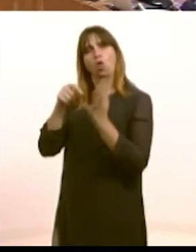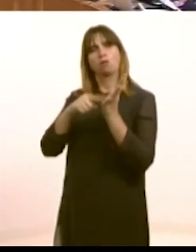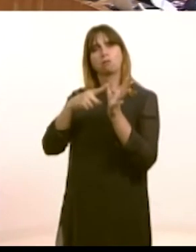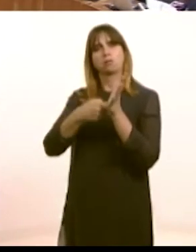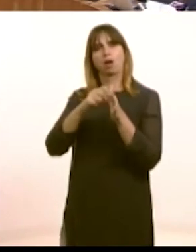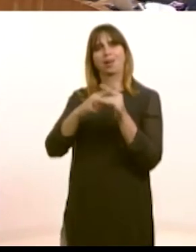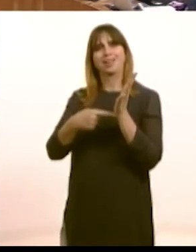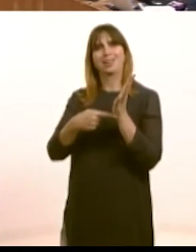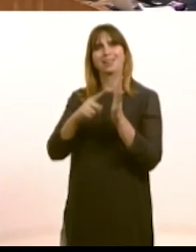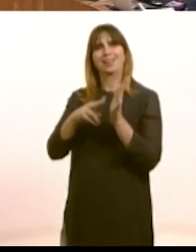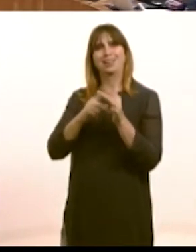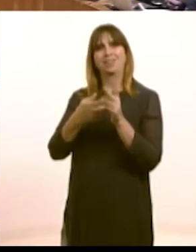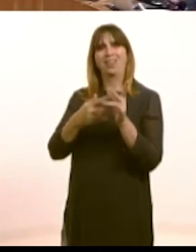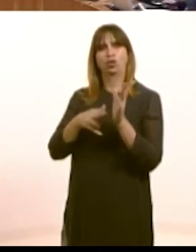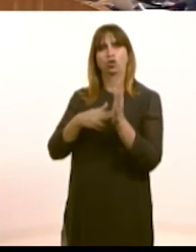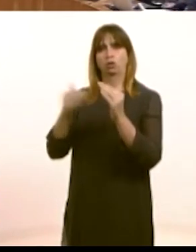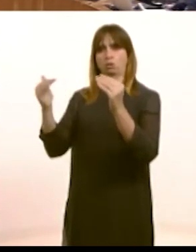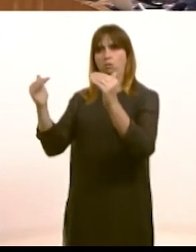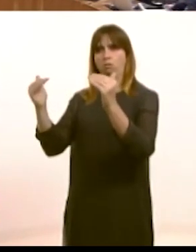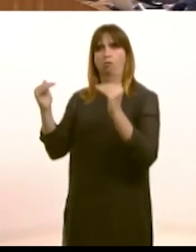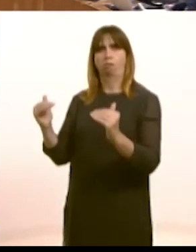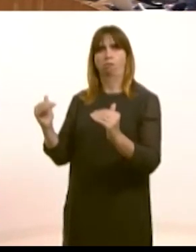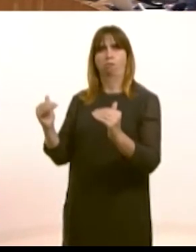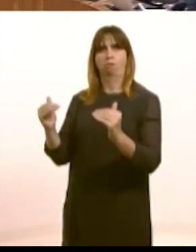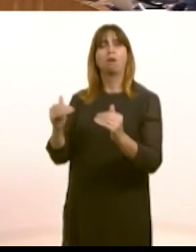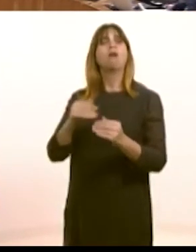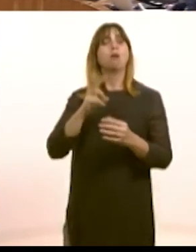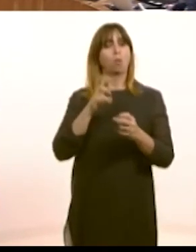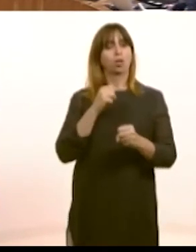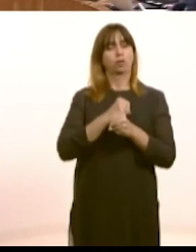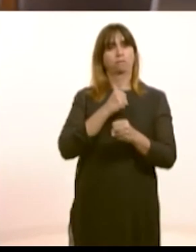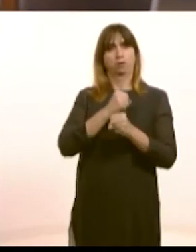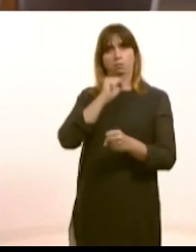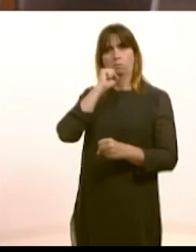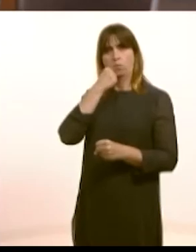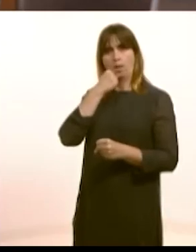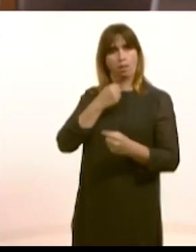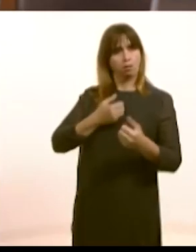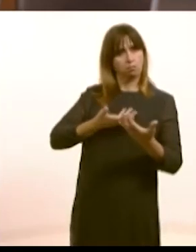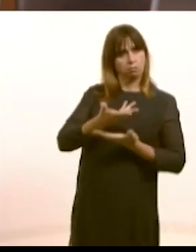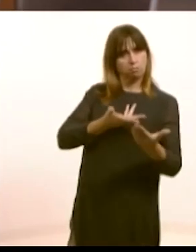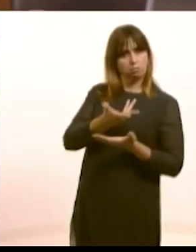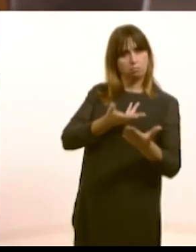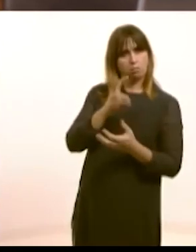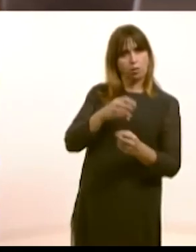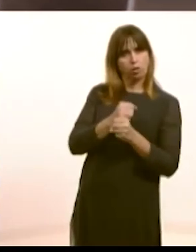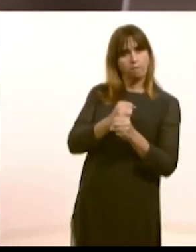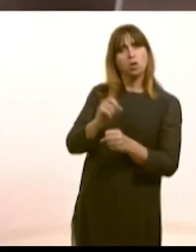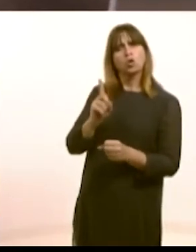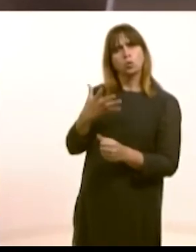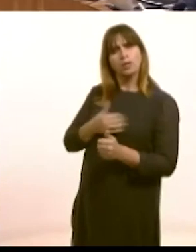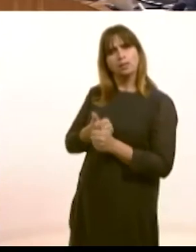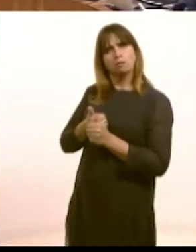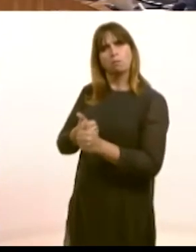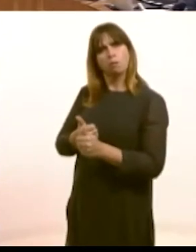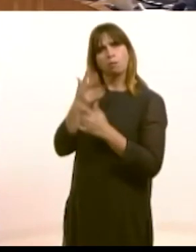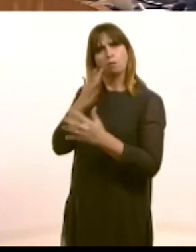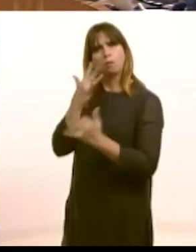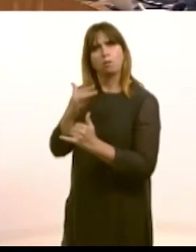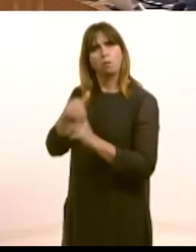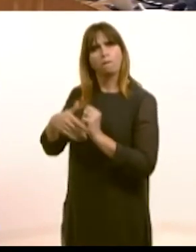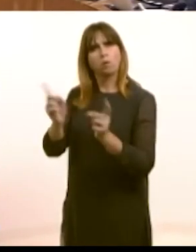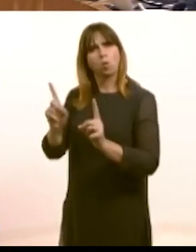Morgannwg University Health Board, and support will be directed by the Welsh Government in agreement with the Health Board on what assistance it requires.